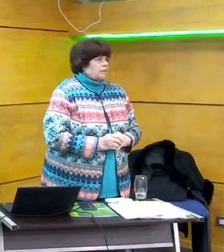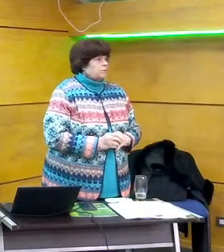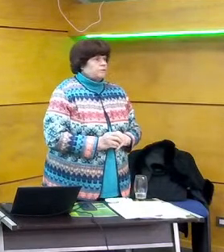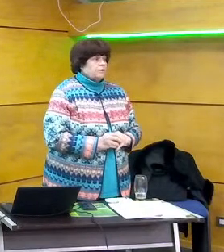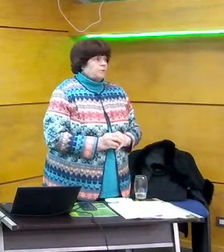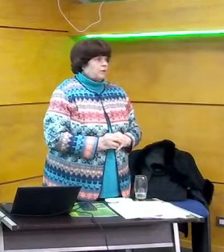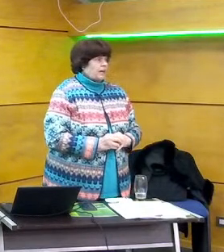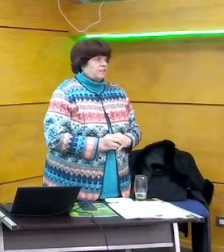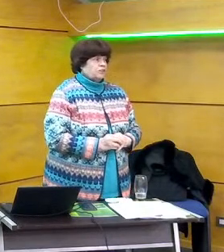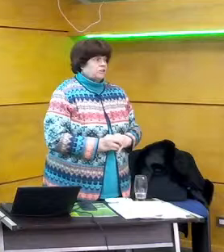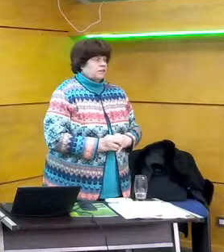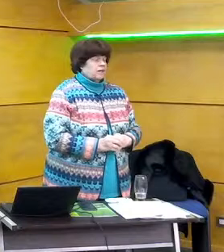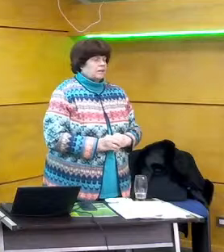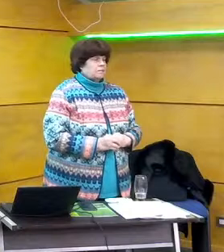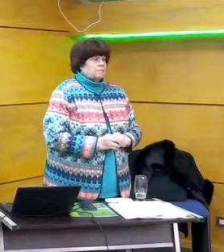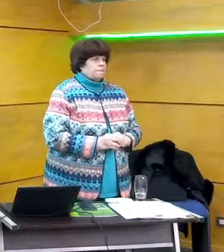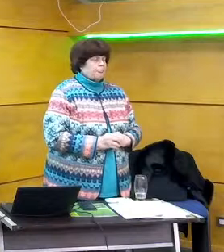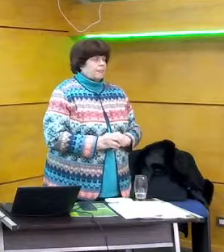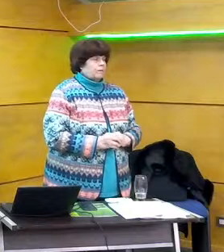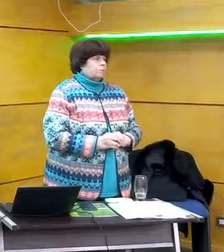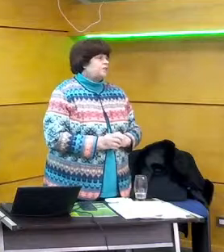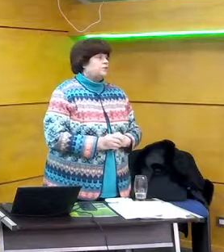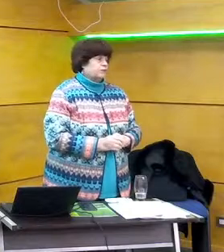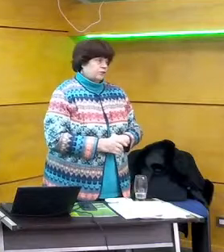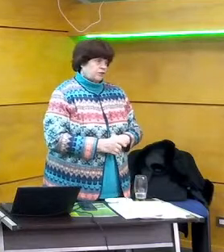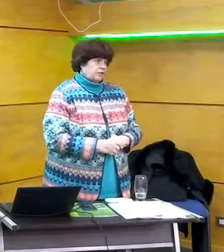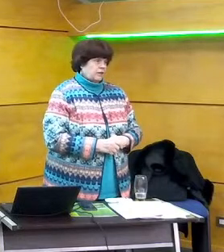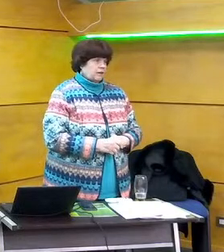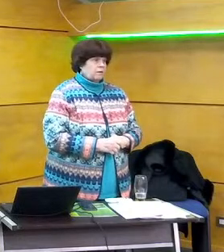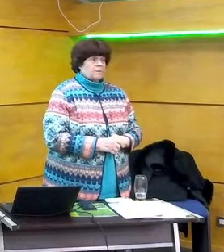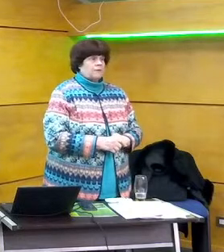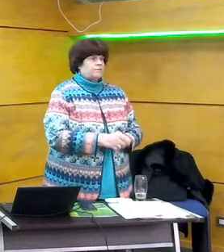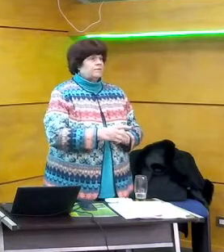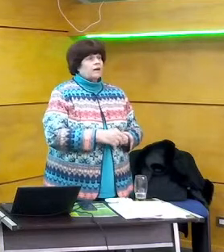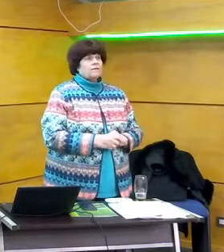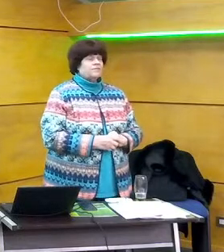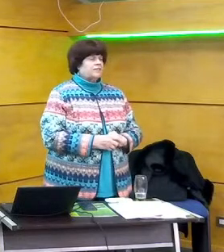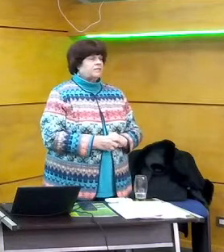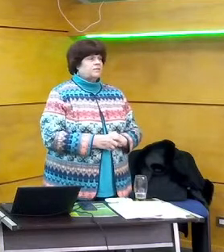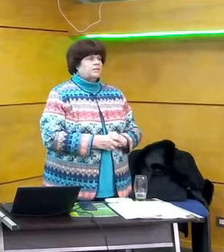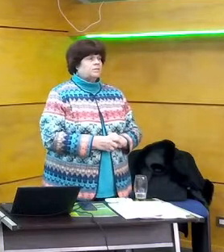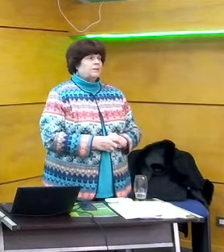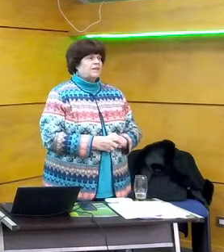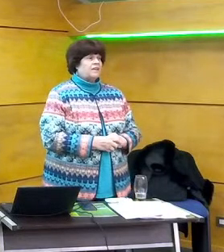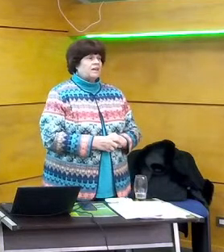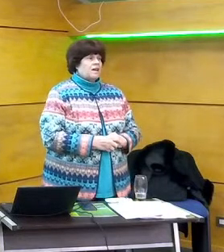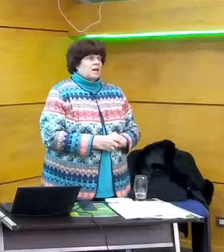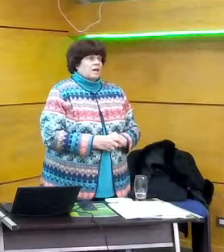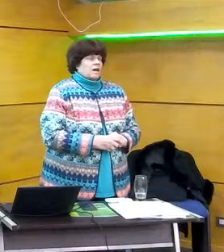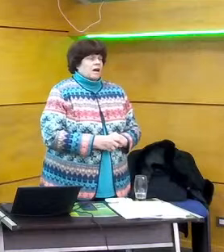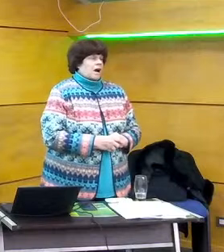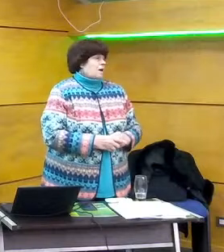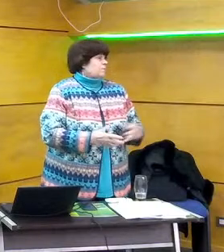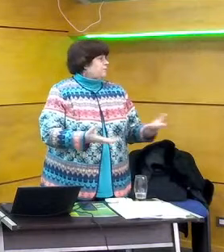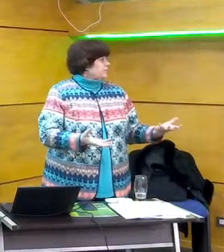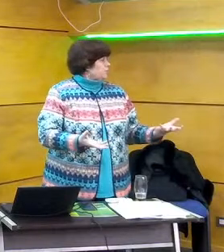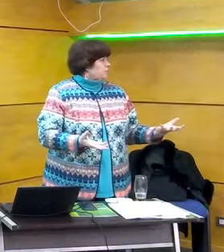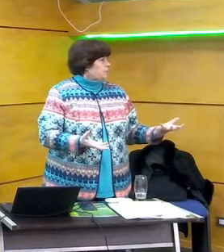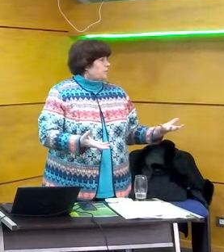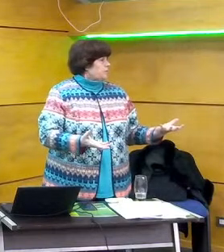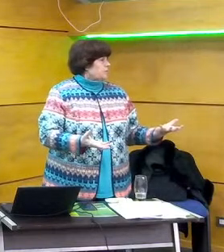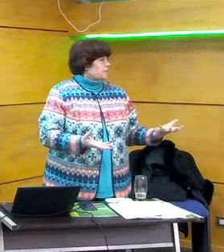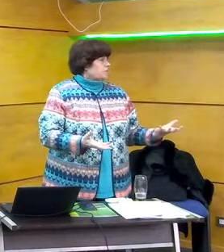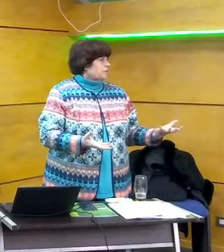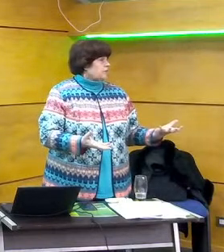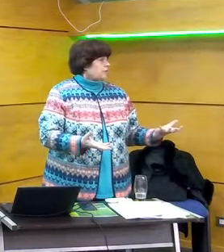It's the language of communication. Research. I've said to many, I'm a visitor